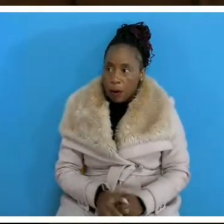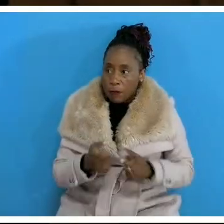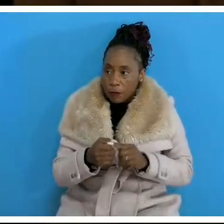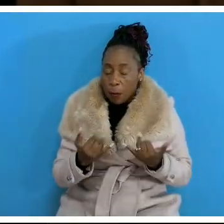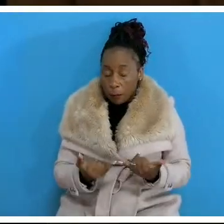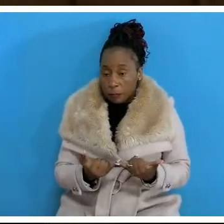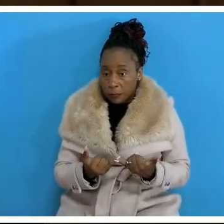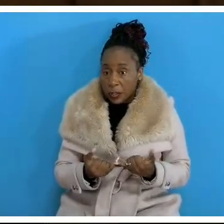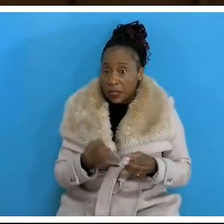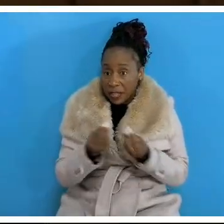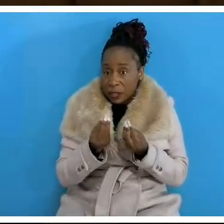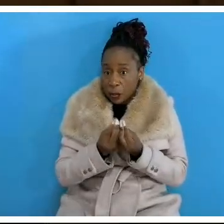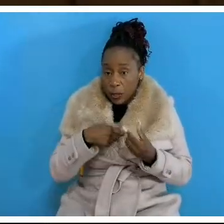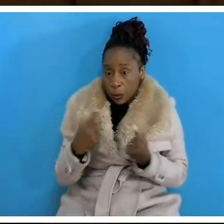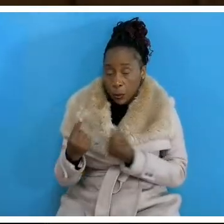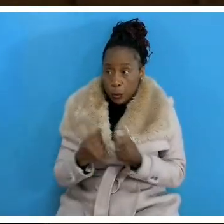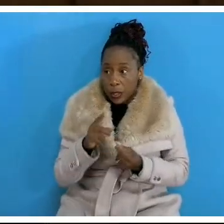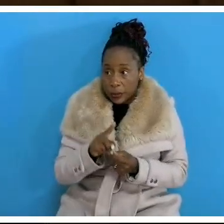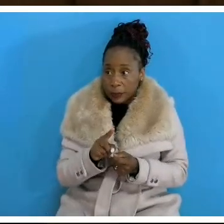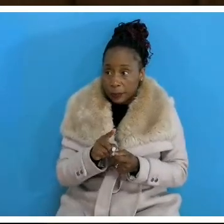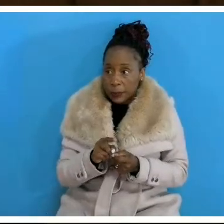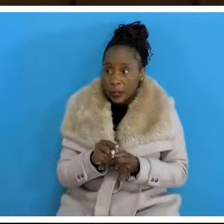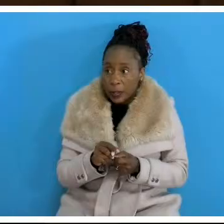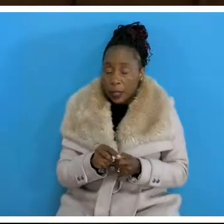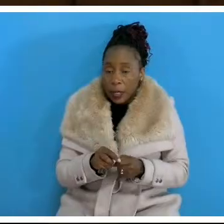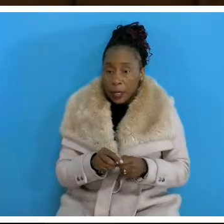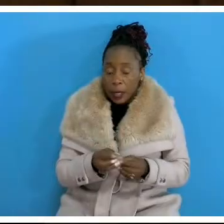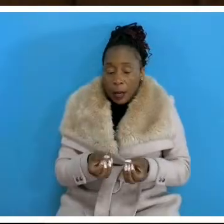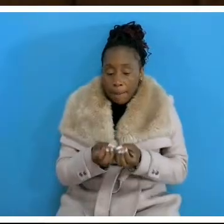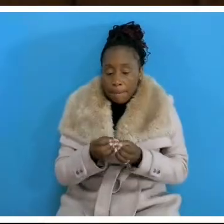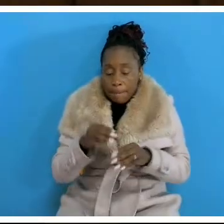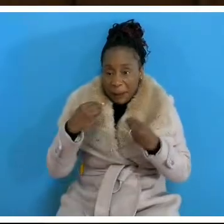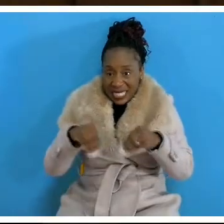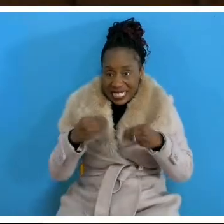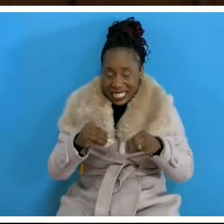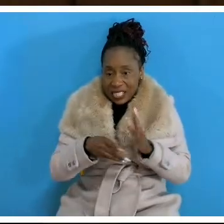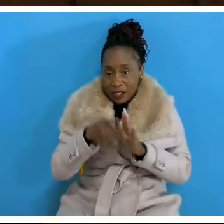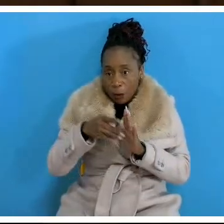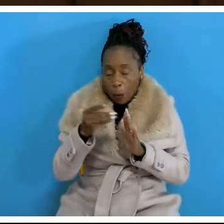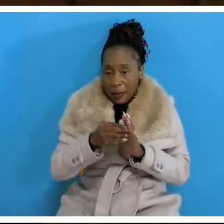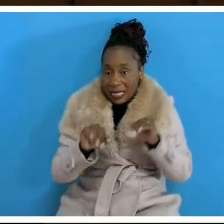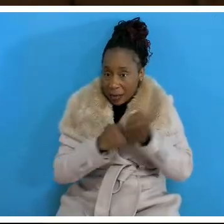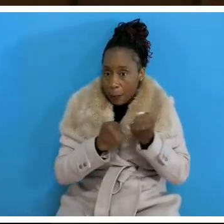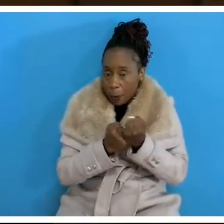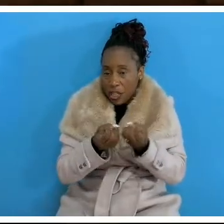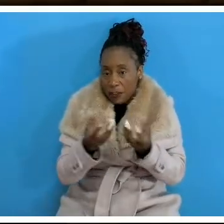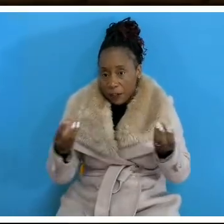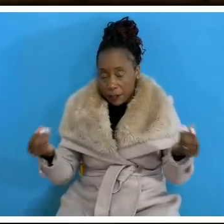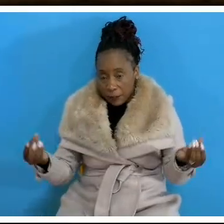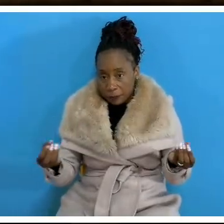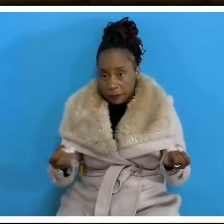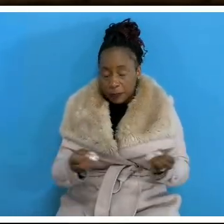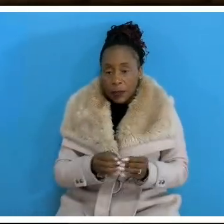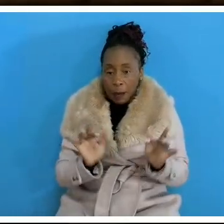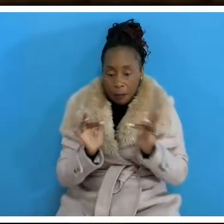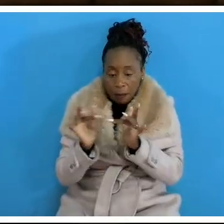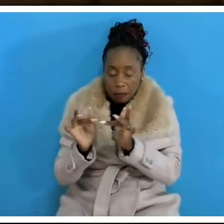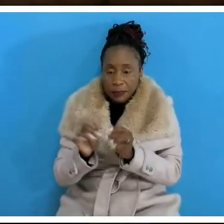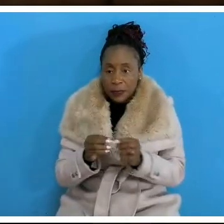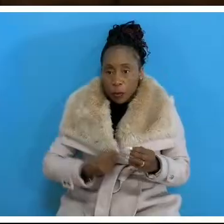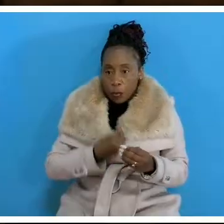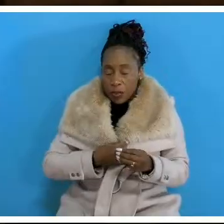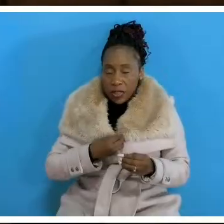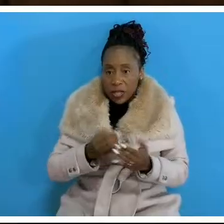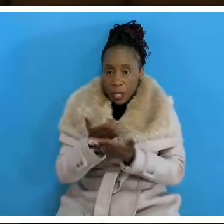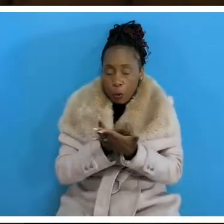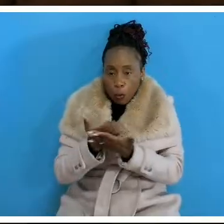offering, we provide business development support, and we link up young people to economic opportunities such